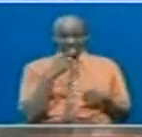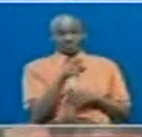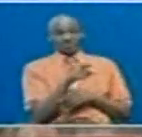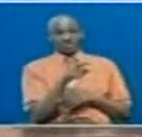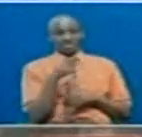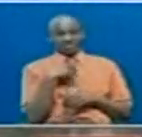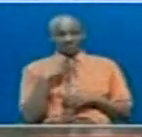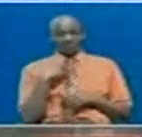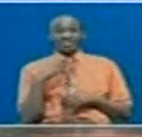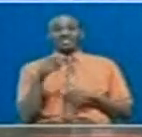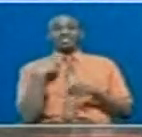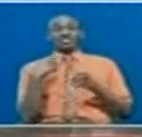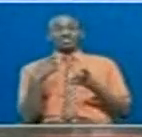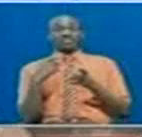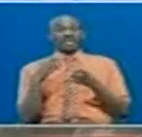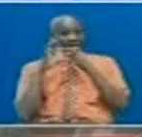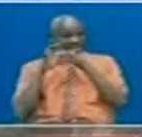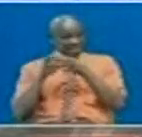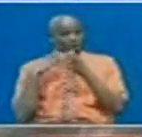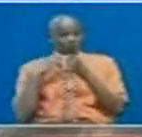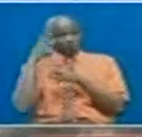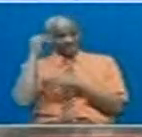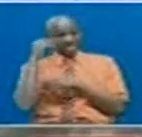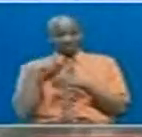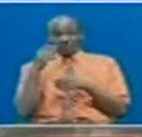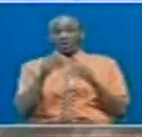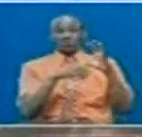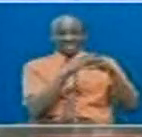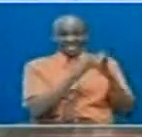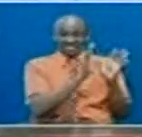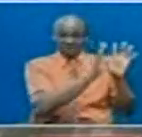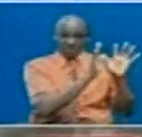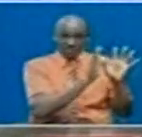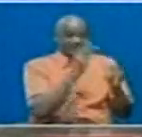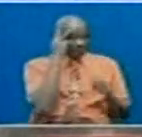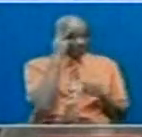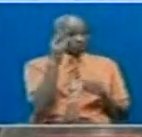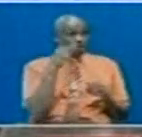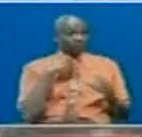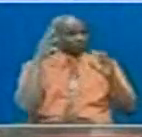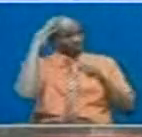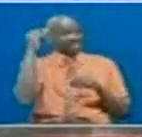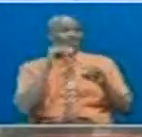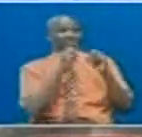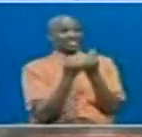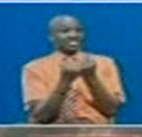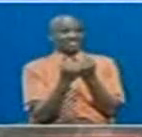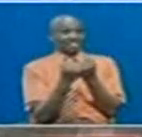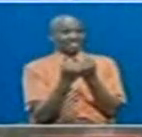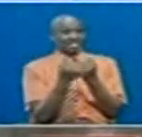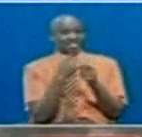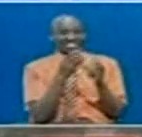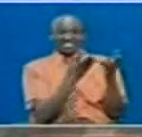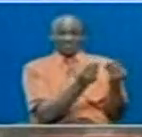of Somali culture. Al-Shabaab wants to create a vision of Somali society that is